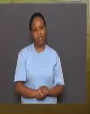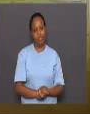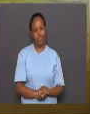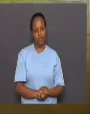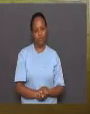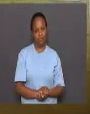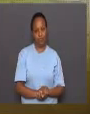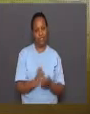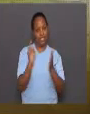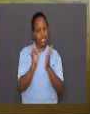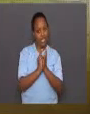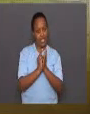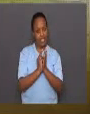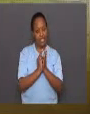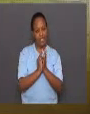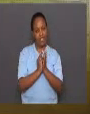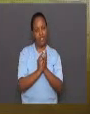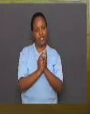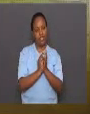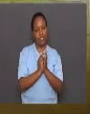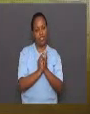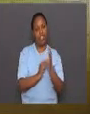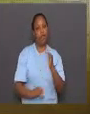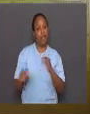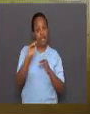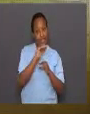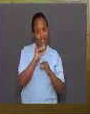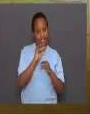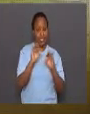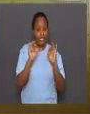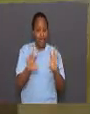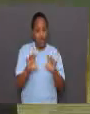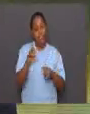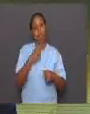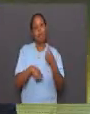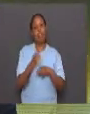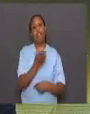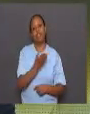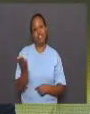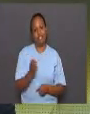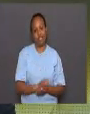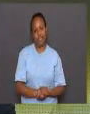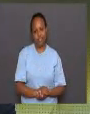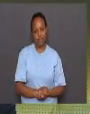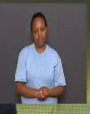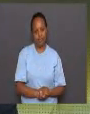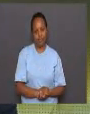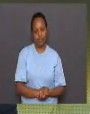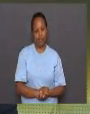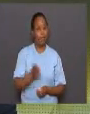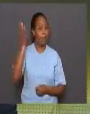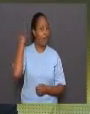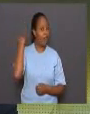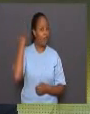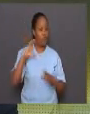the consequences of the absence of rule of law. Last time,